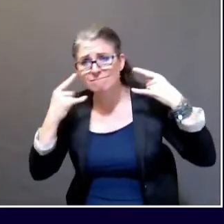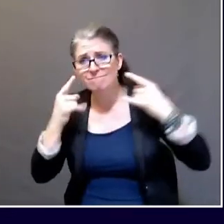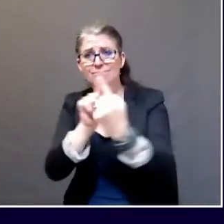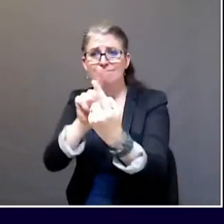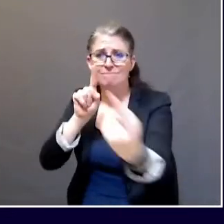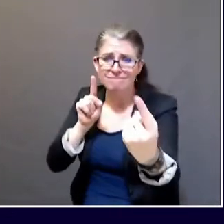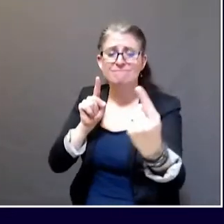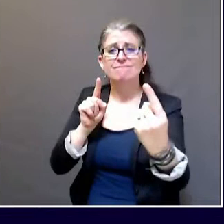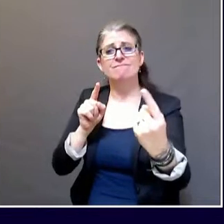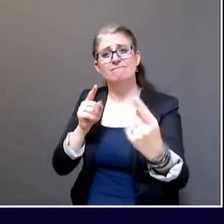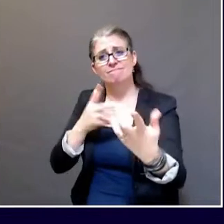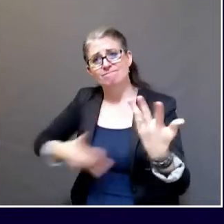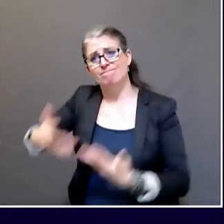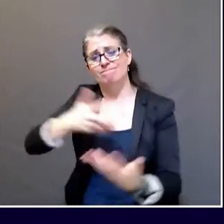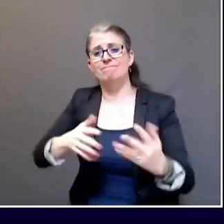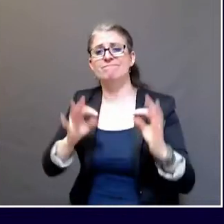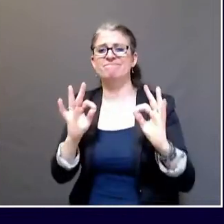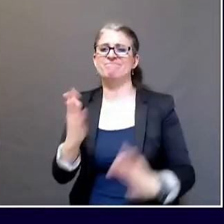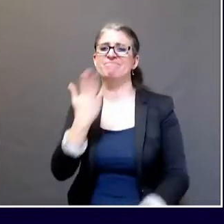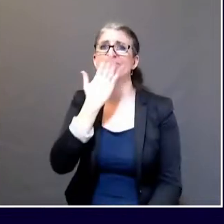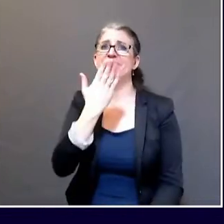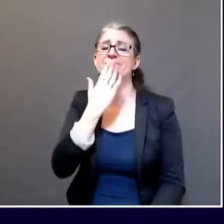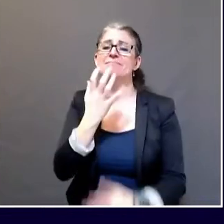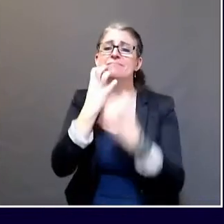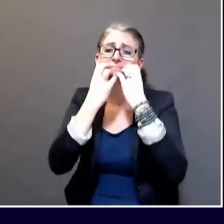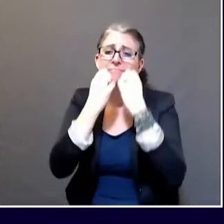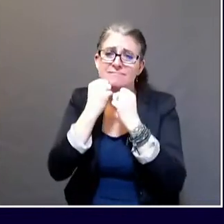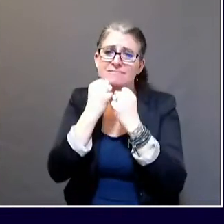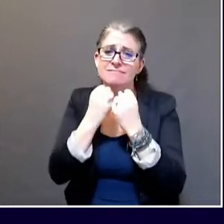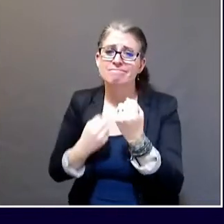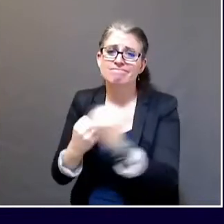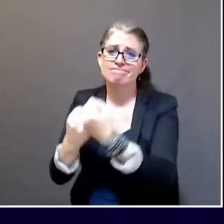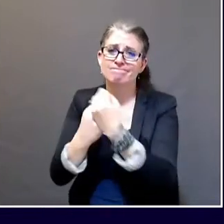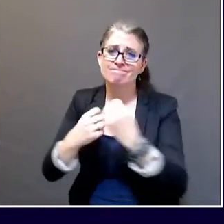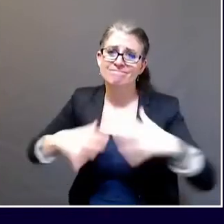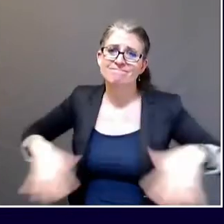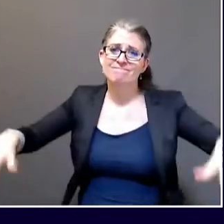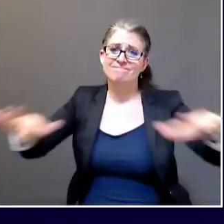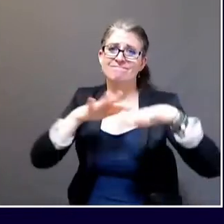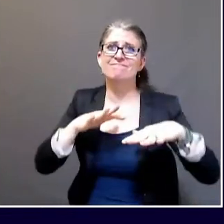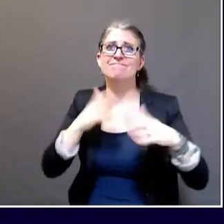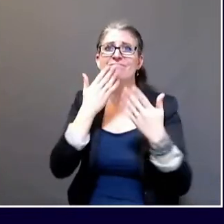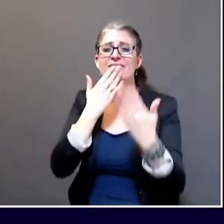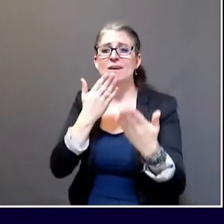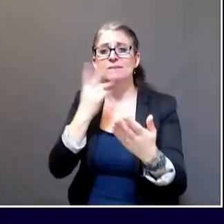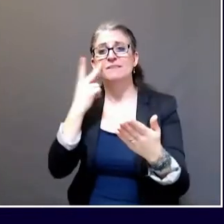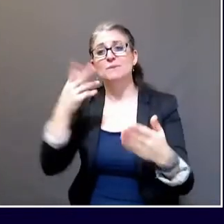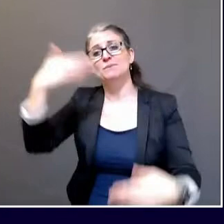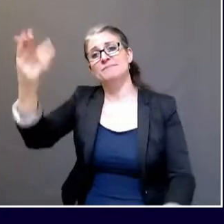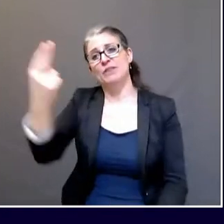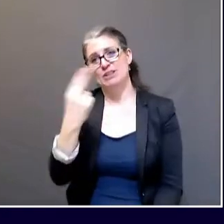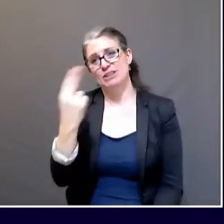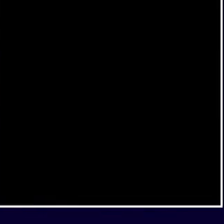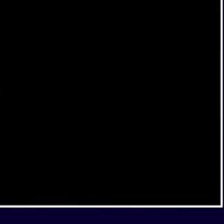As always, be kind, take care of one another, and we will catch up again on Thursday. Thank you.